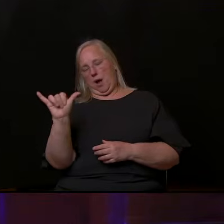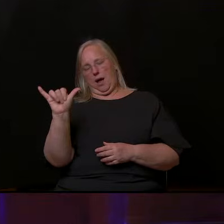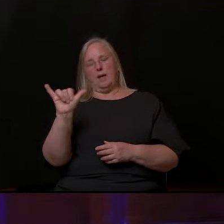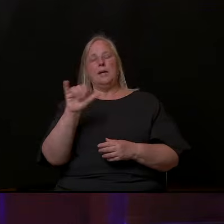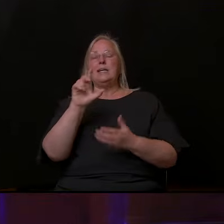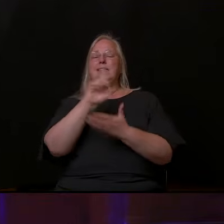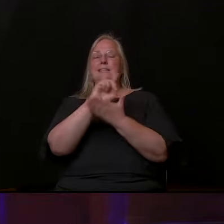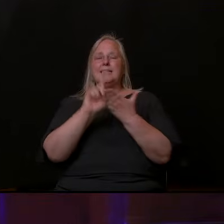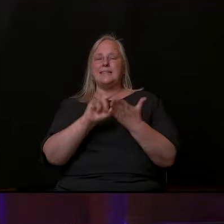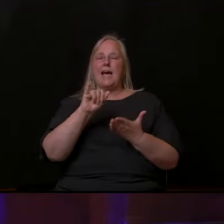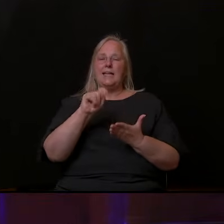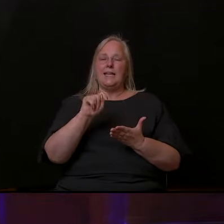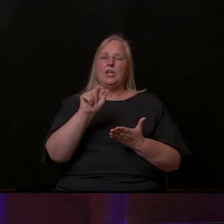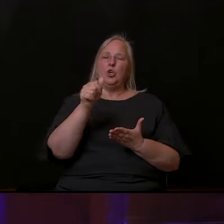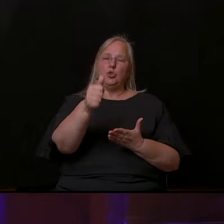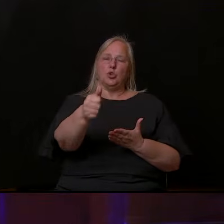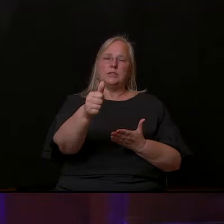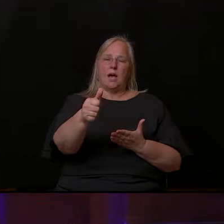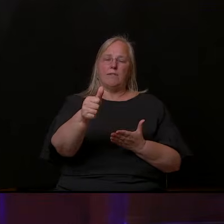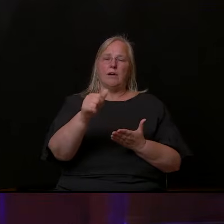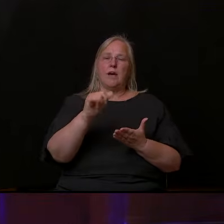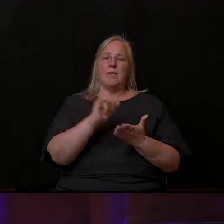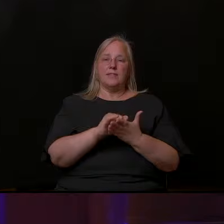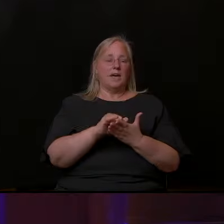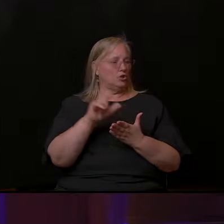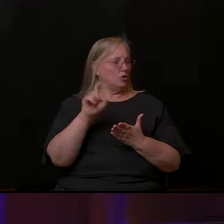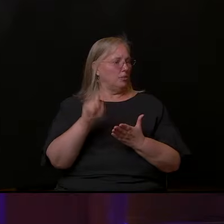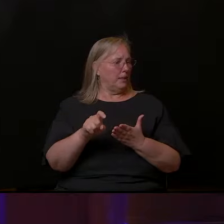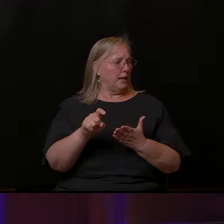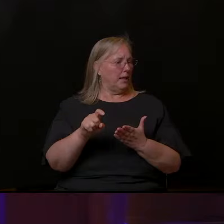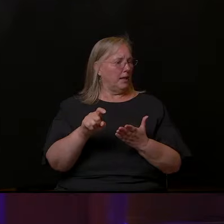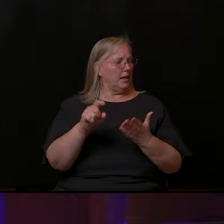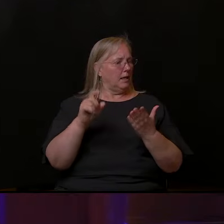a public literacy. I'm paraphrasing.